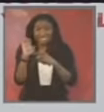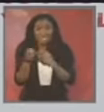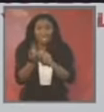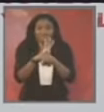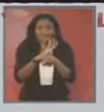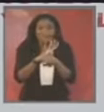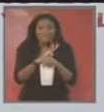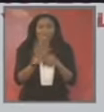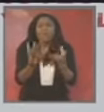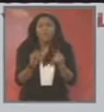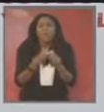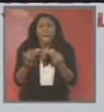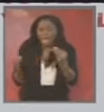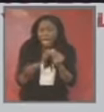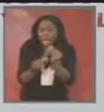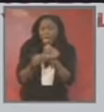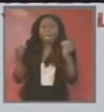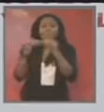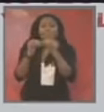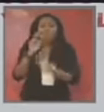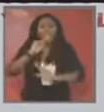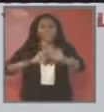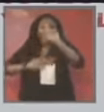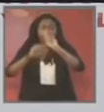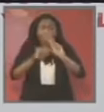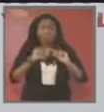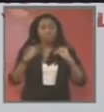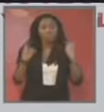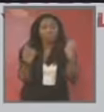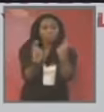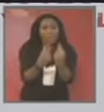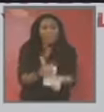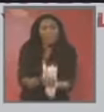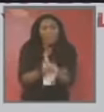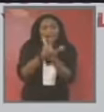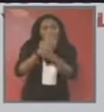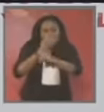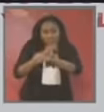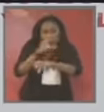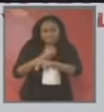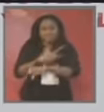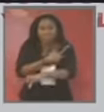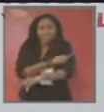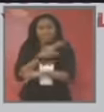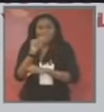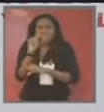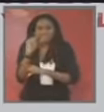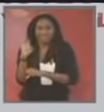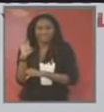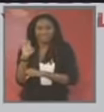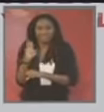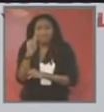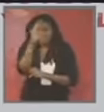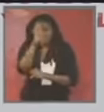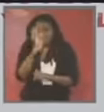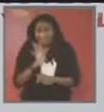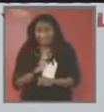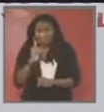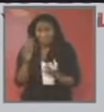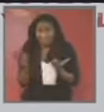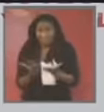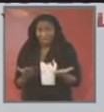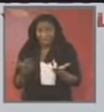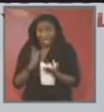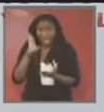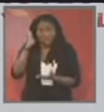Simeon, who is here with us this morning, is a statistician by profession, and he's been included in the group as a member from UE, as